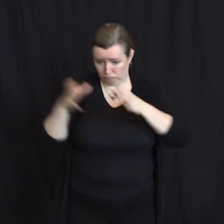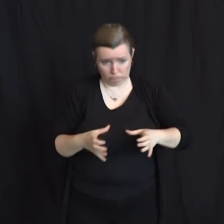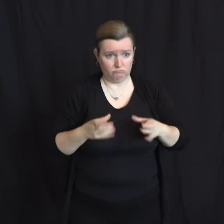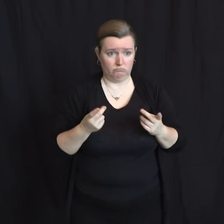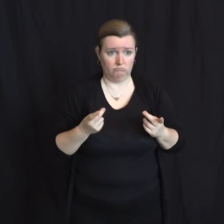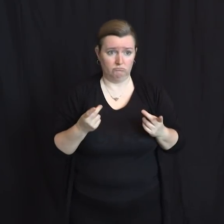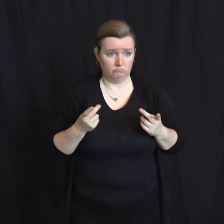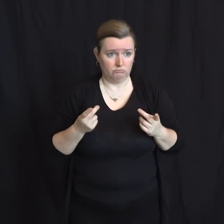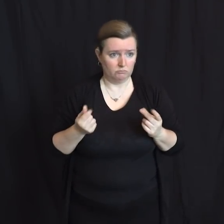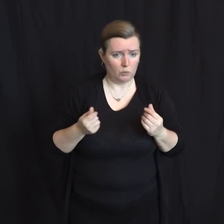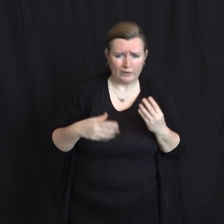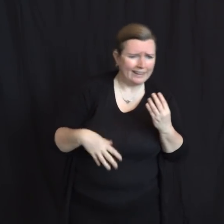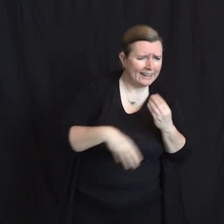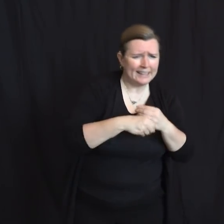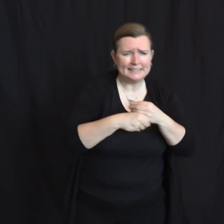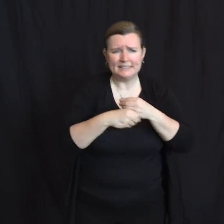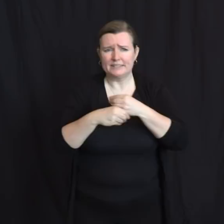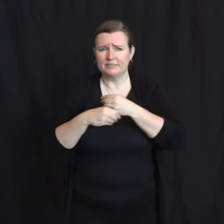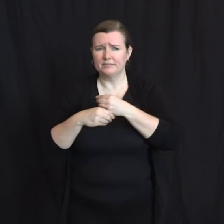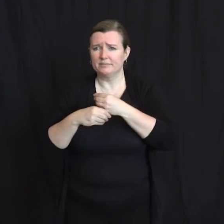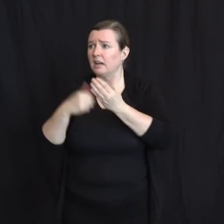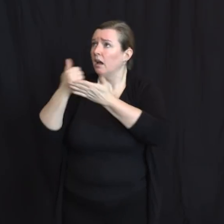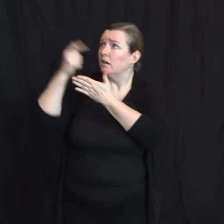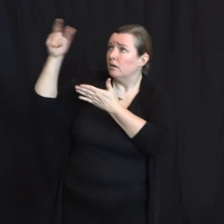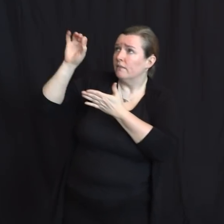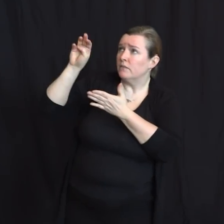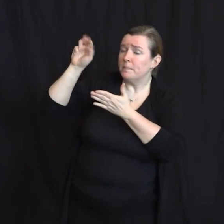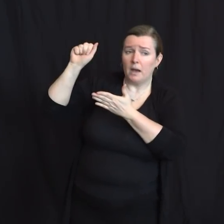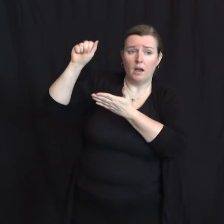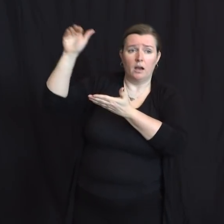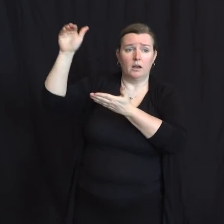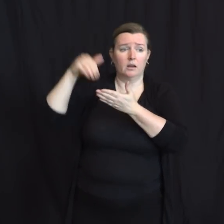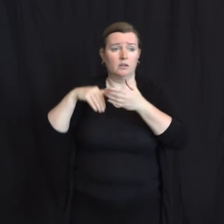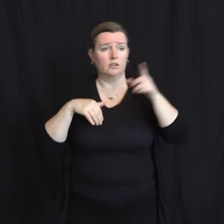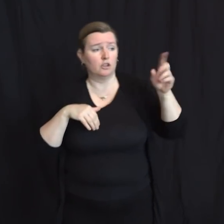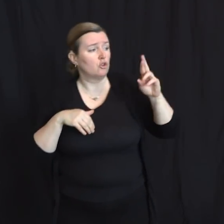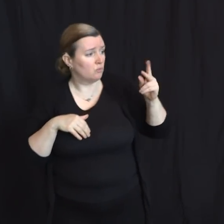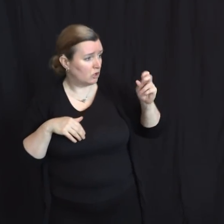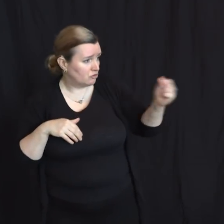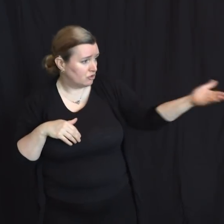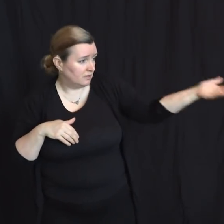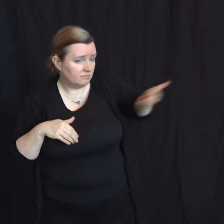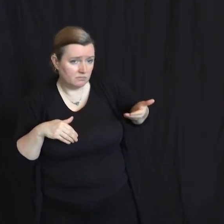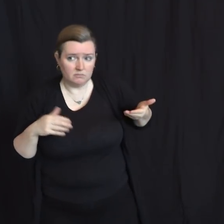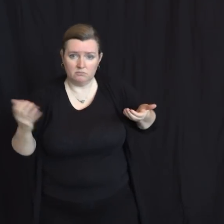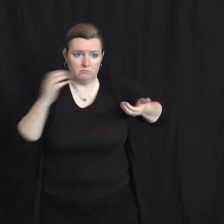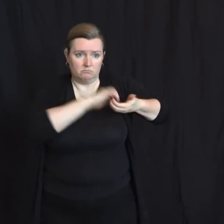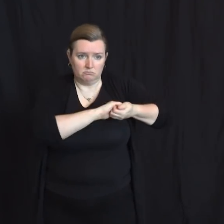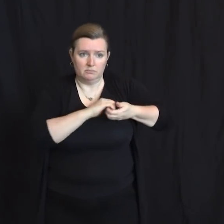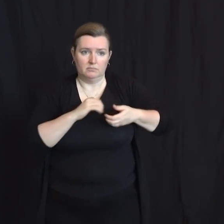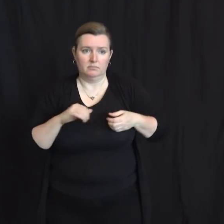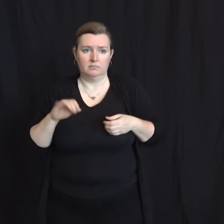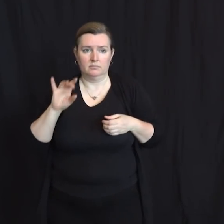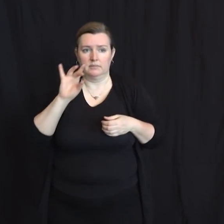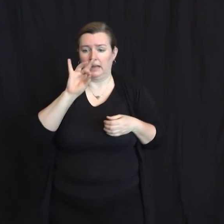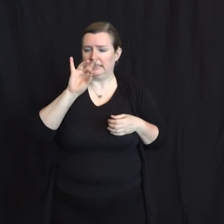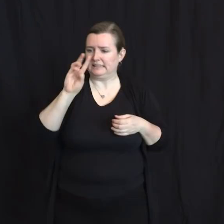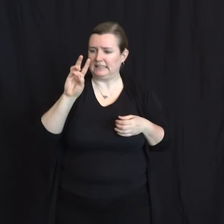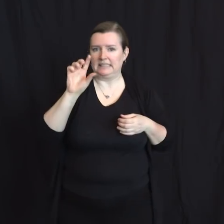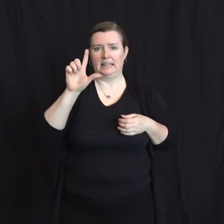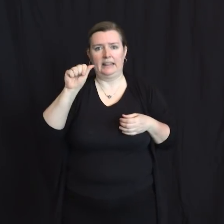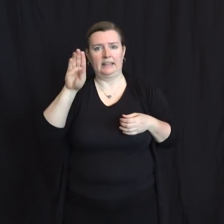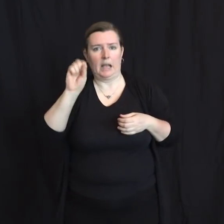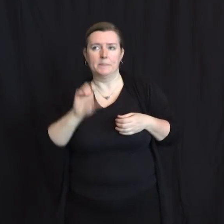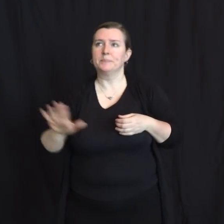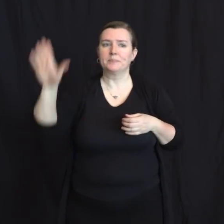our FEMA partnerships to now Rutgers and everything in between, and the 86 sites, I think we had